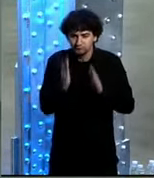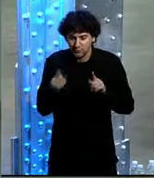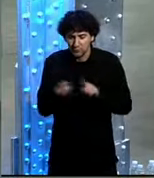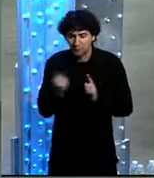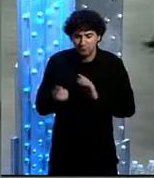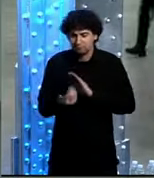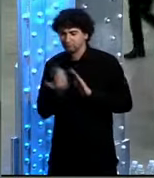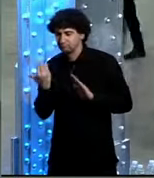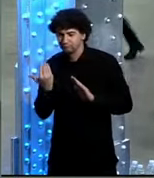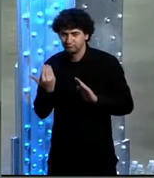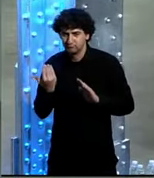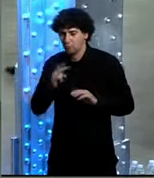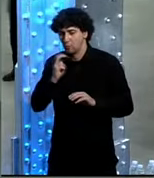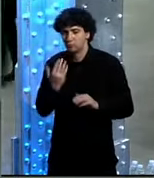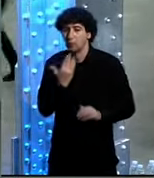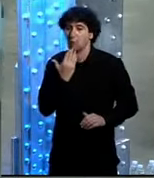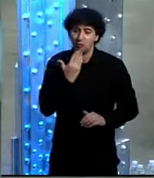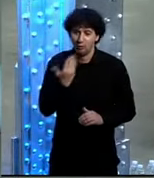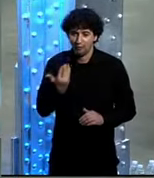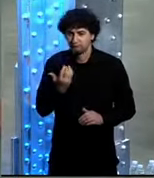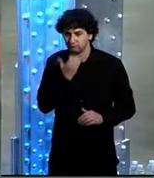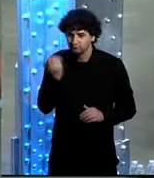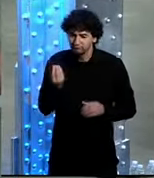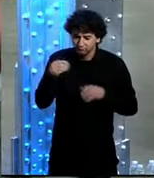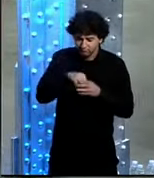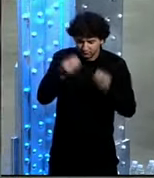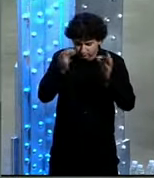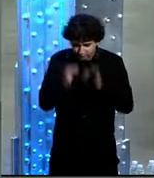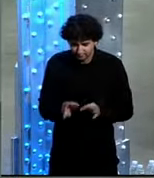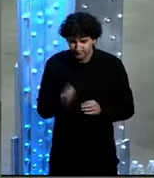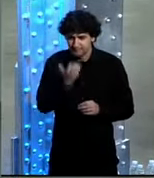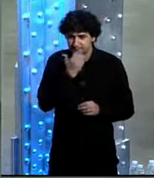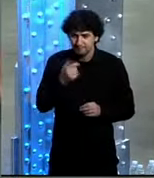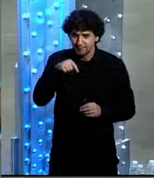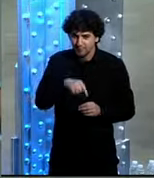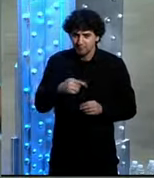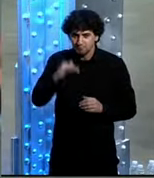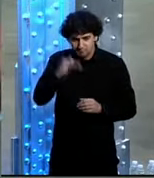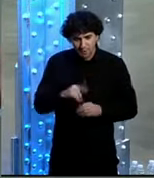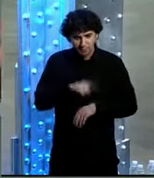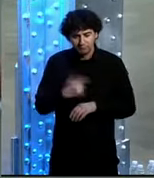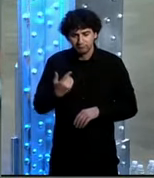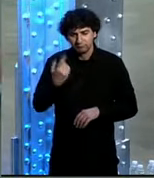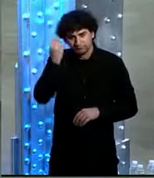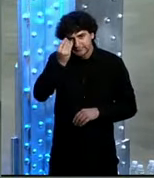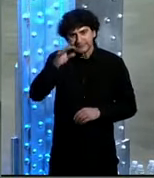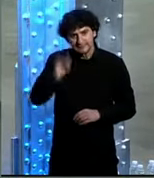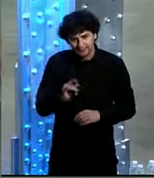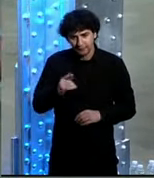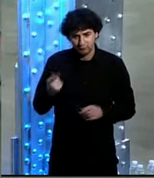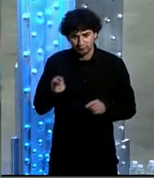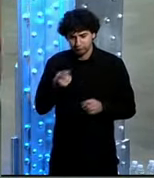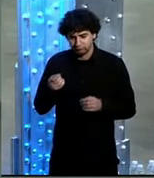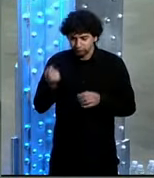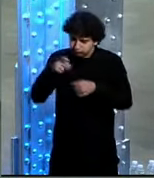just need to get contents, and we want to get them in a passive way. It's not most of the times,